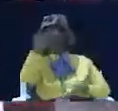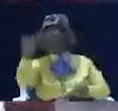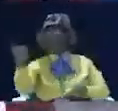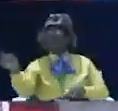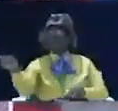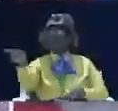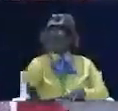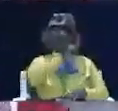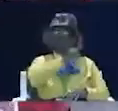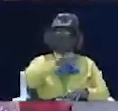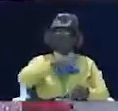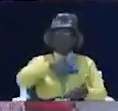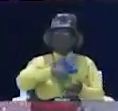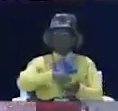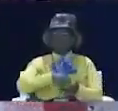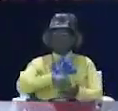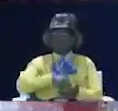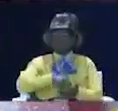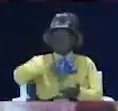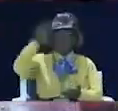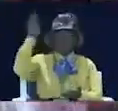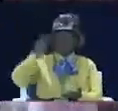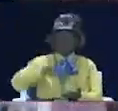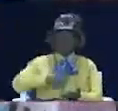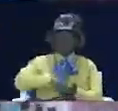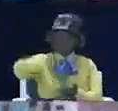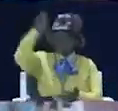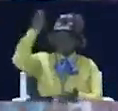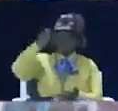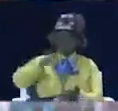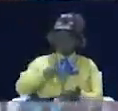stand on your feet and shout, amen.